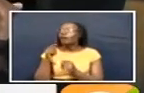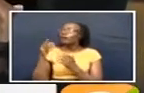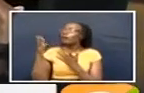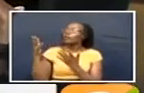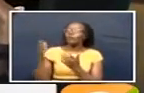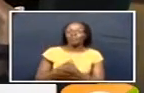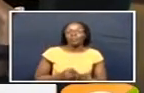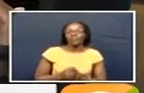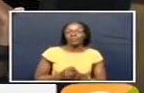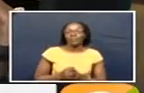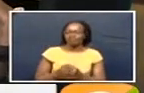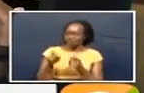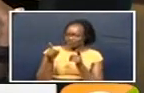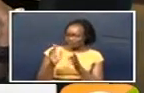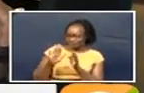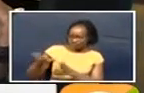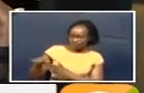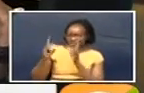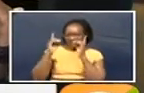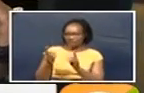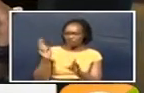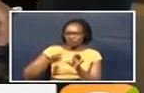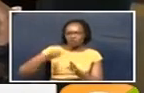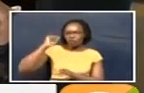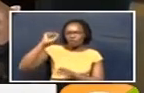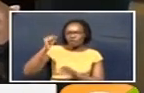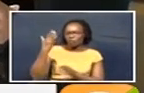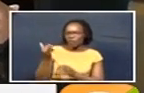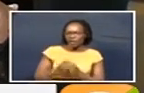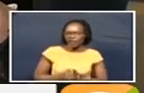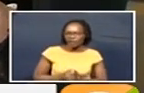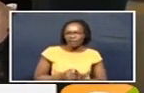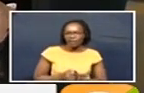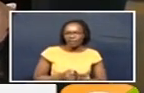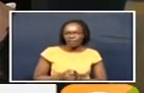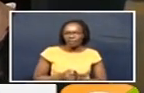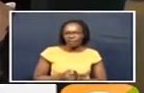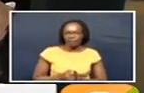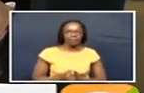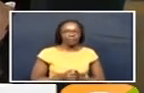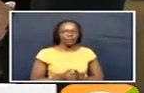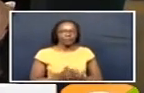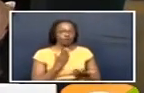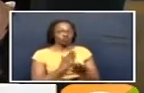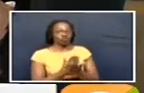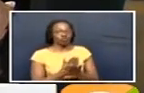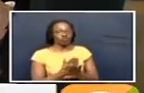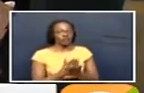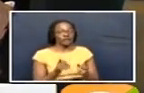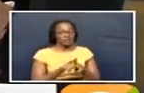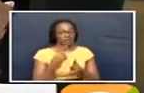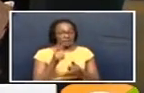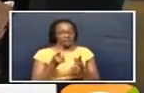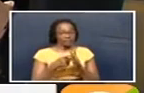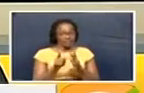decision to venture into politics, what informed that decision? I think, like you very well said at the beginning, I do